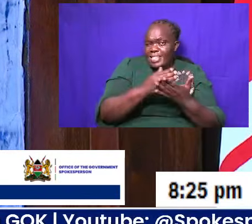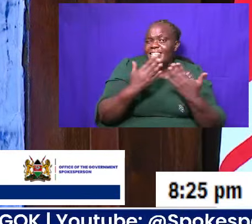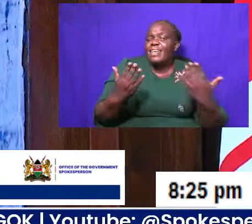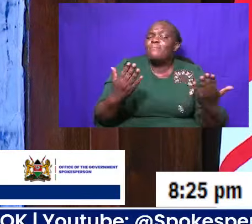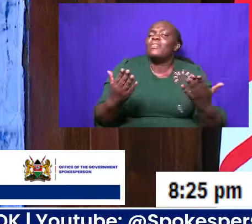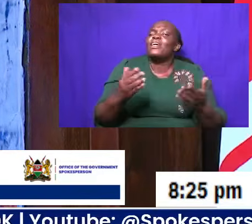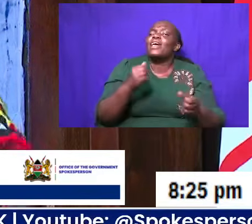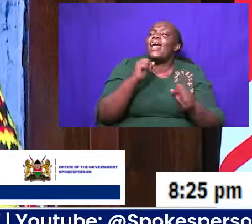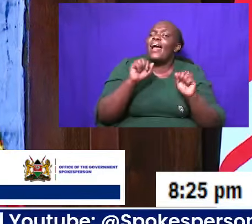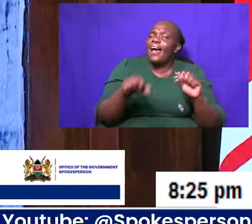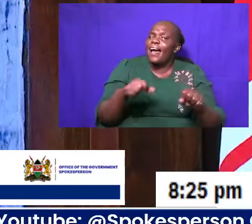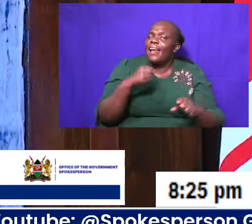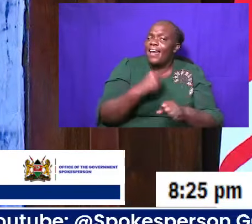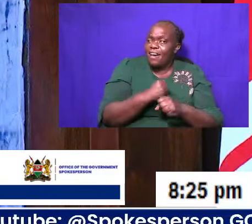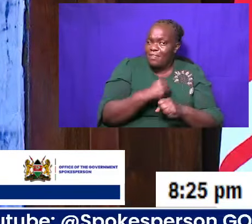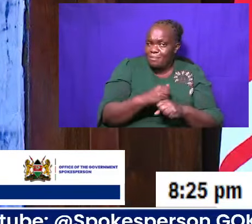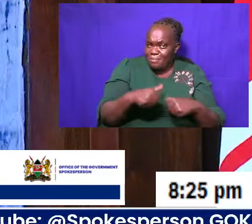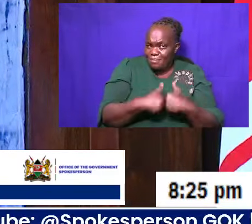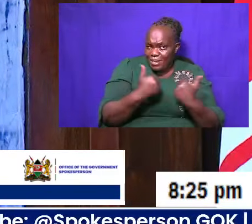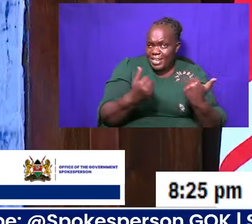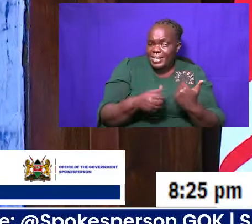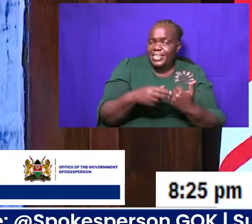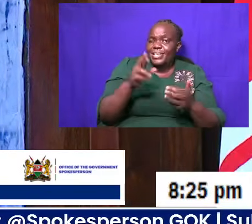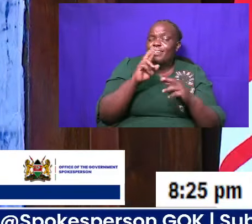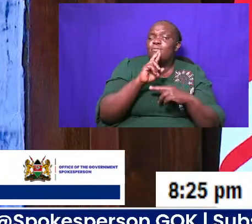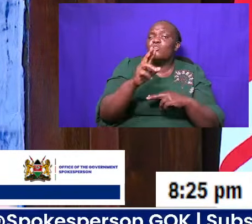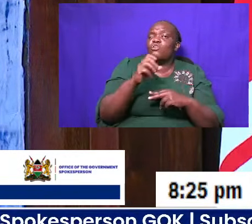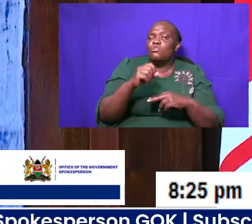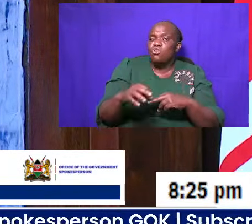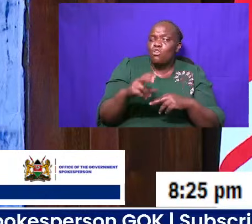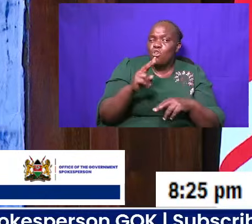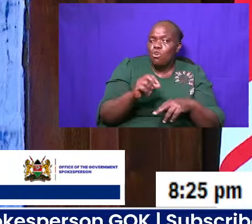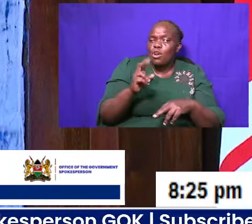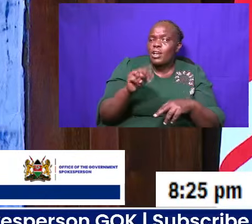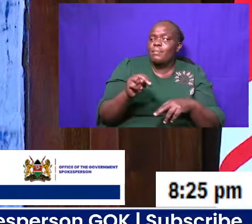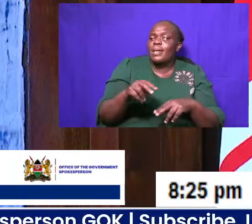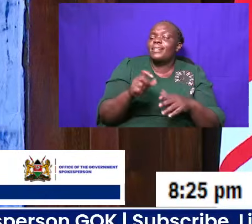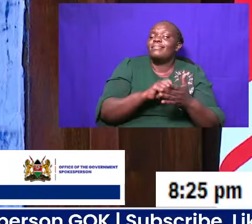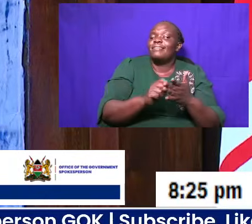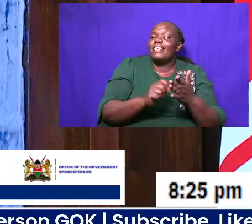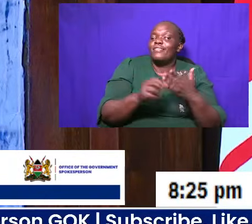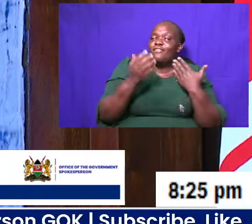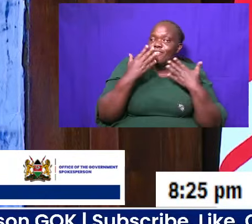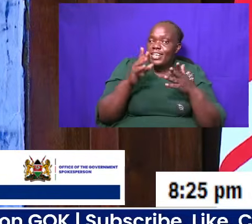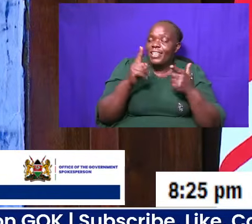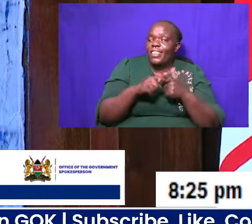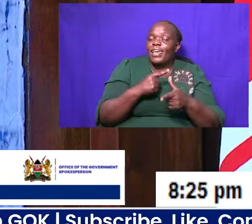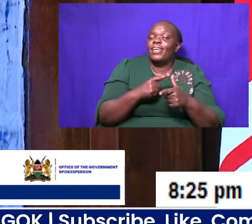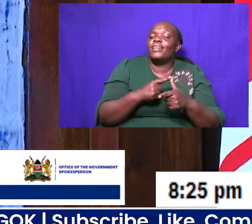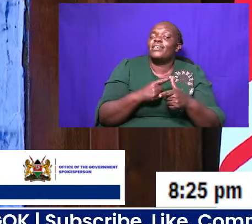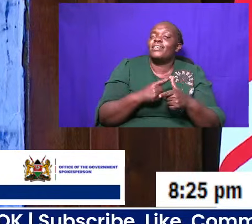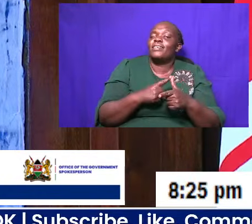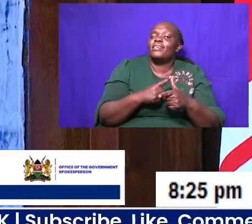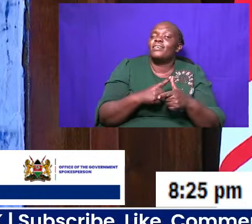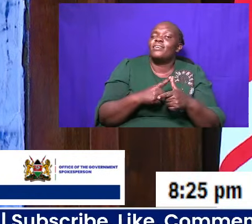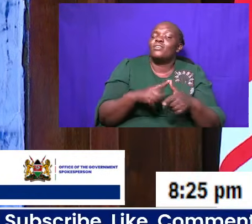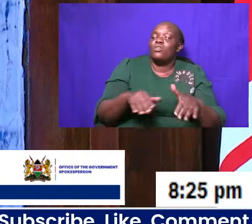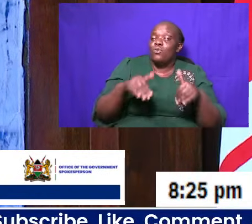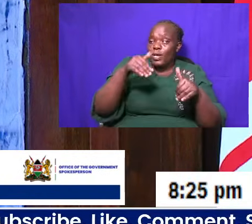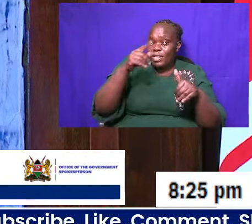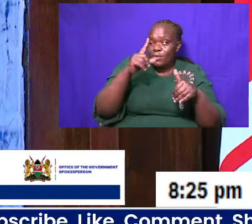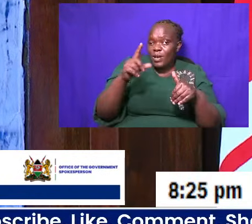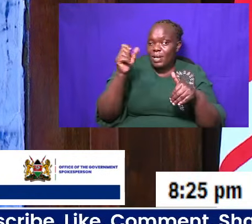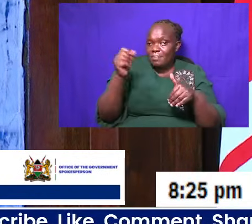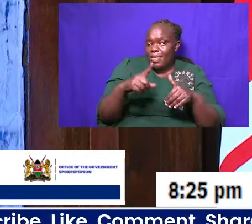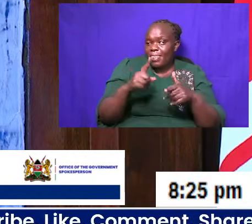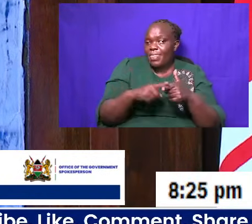to just say, I'll report on Monday. I said, no. If this job is mine, it will wait for me for 1 month. And